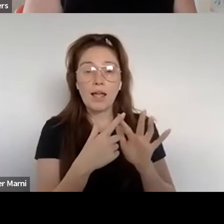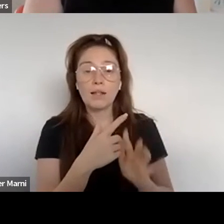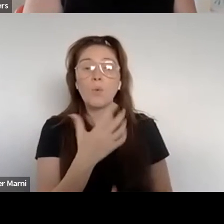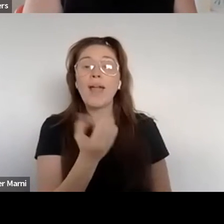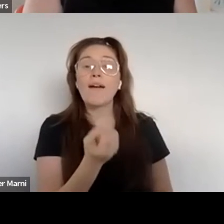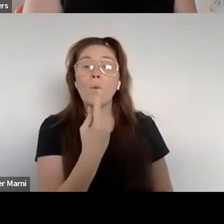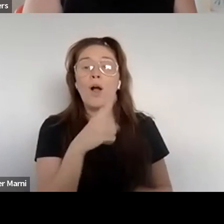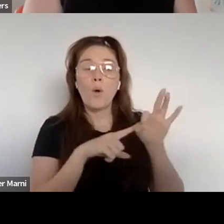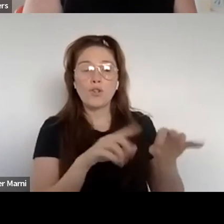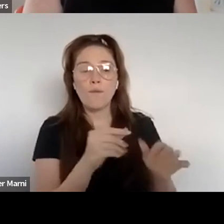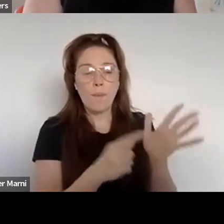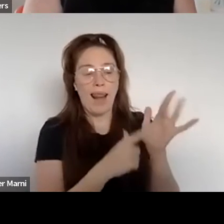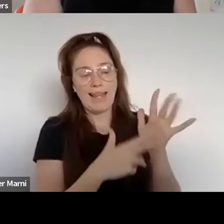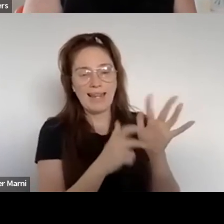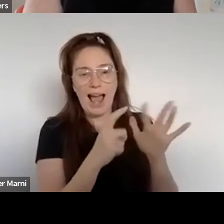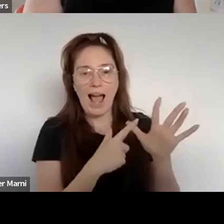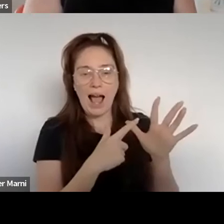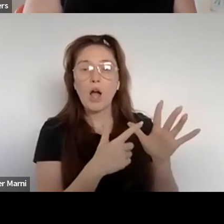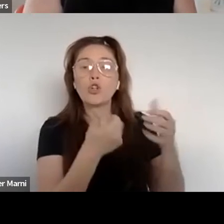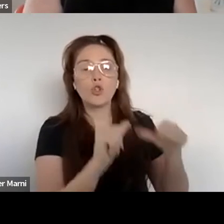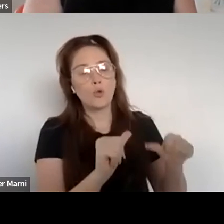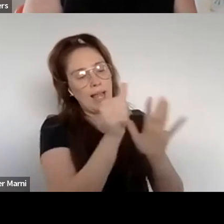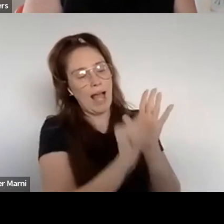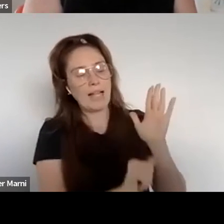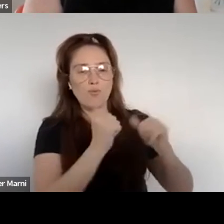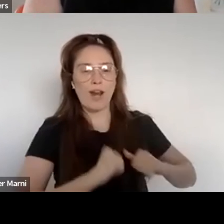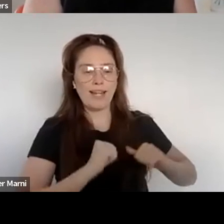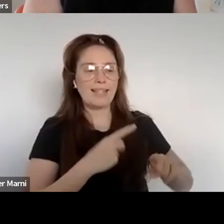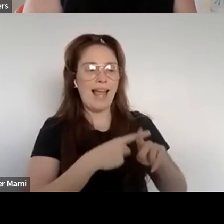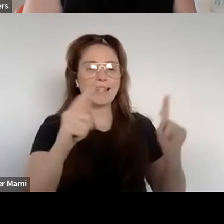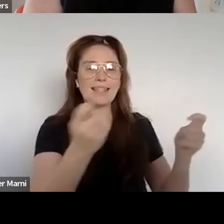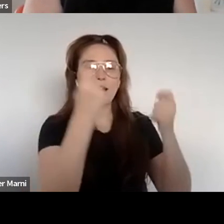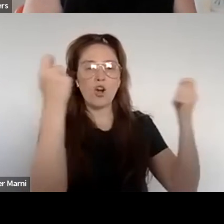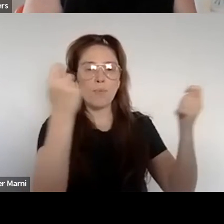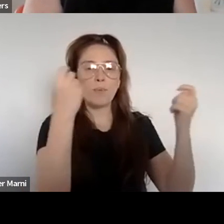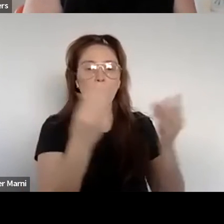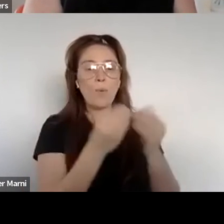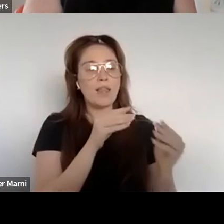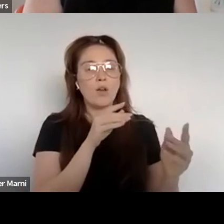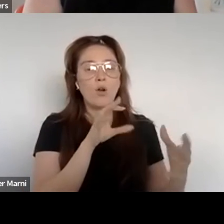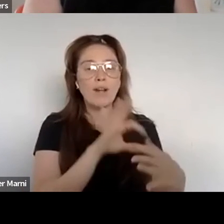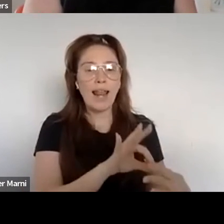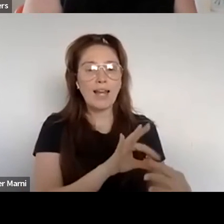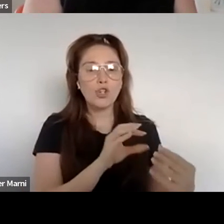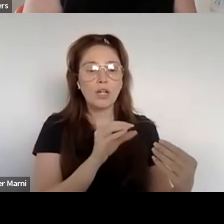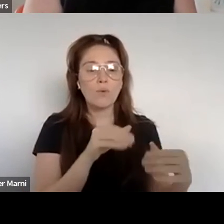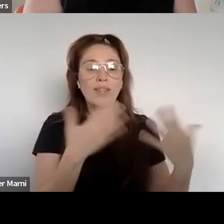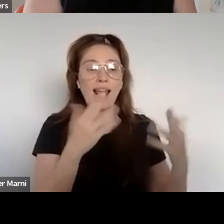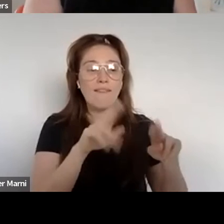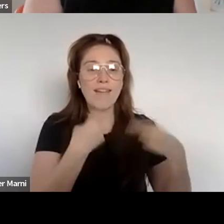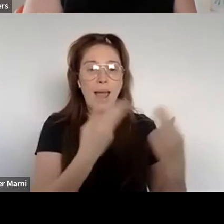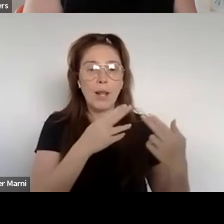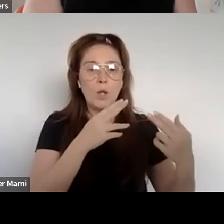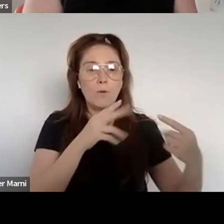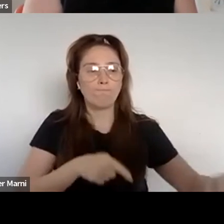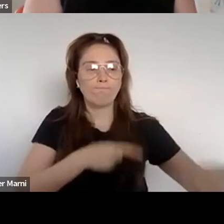Linda, which is about using arts practice and ceremony in the context of family members who are in conflict as they gather